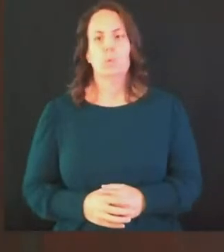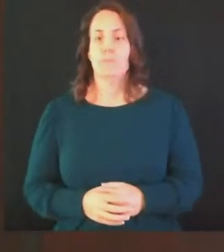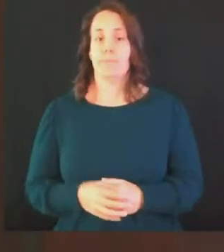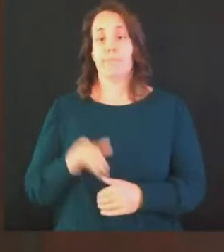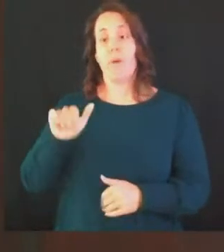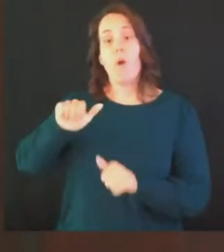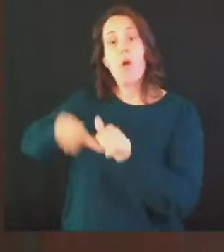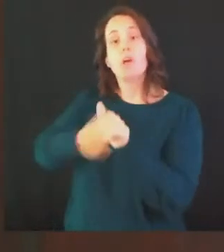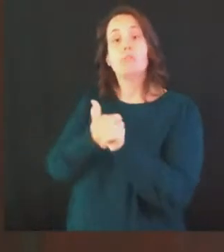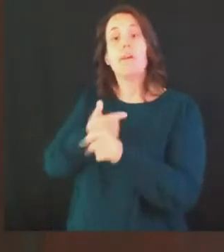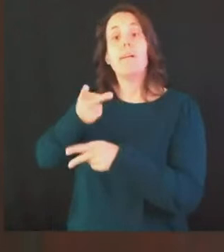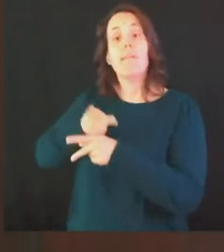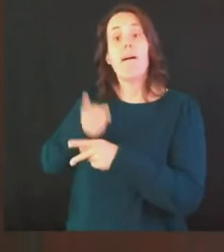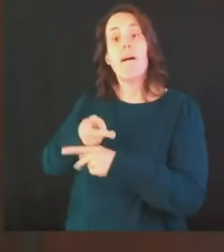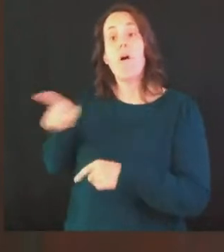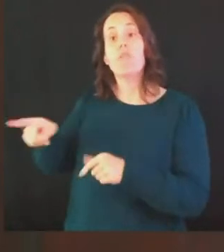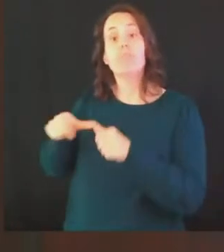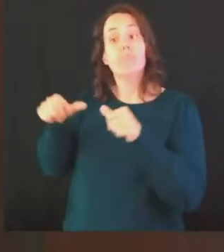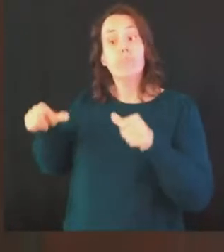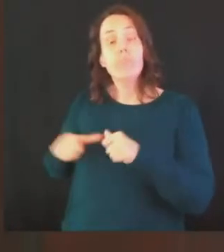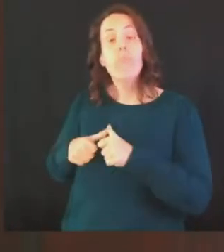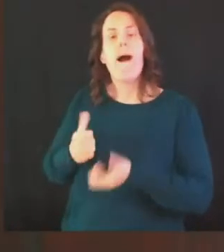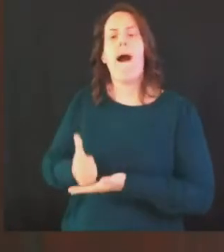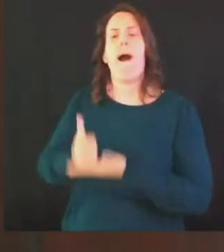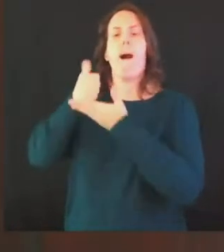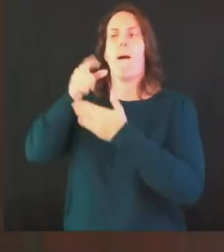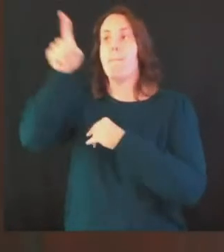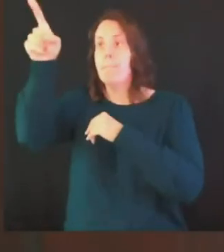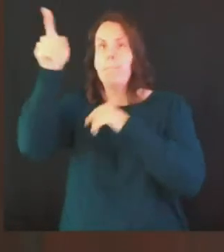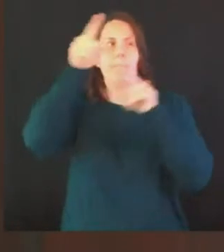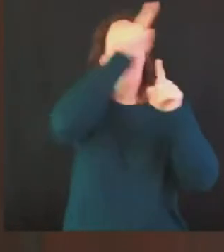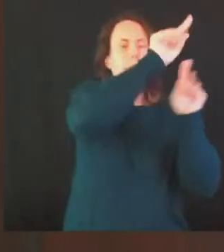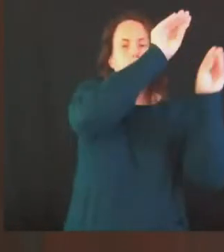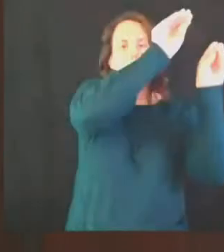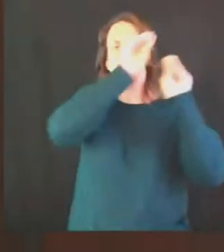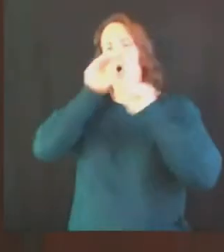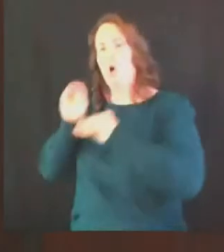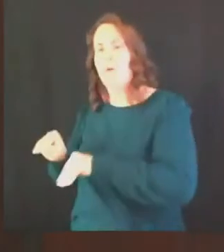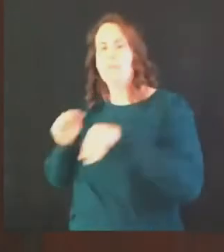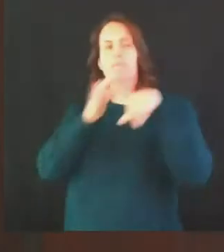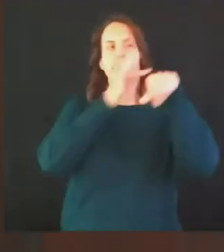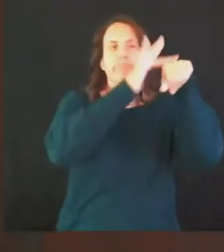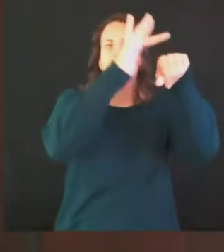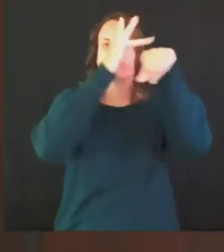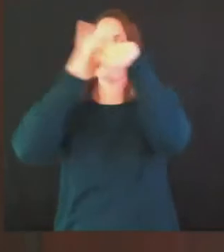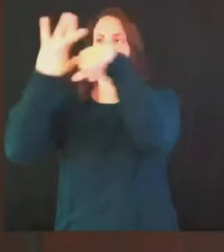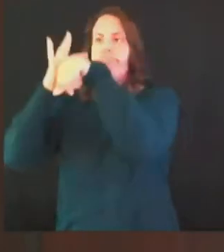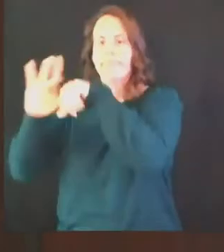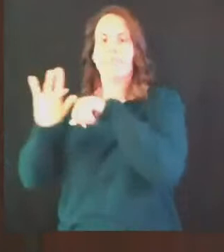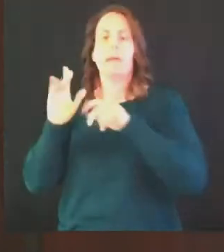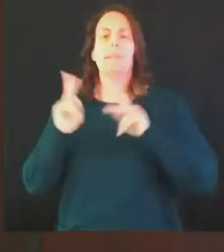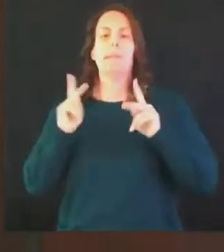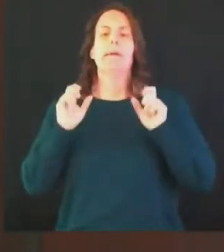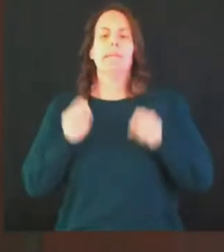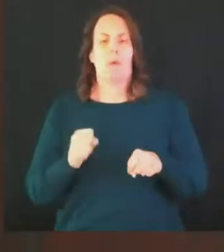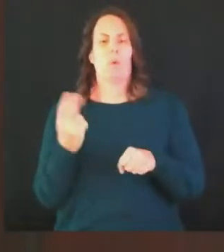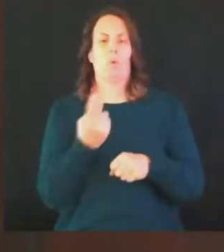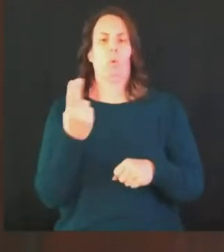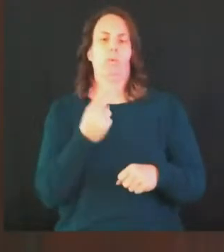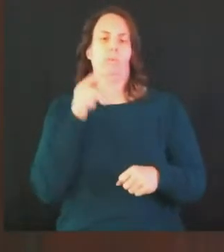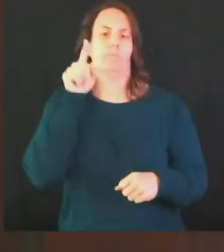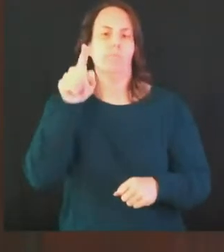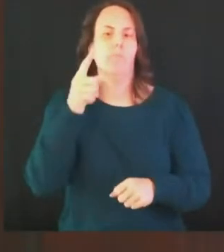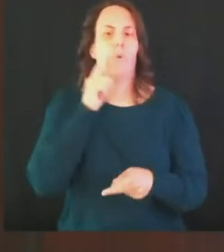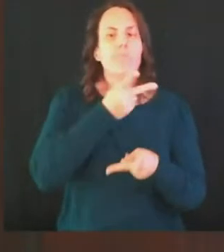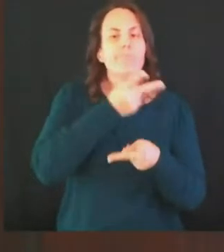patient spaces while expanding the continuum of care for folks who have COVID-19. To be clear, this